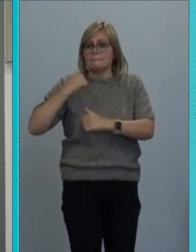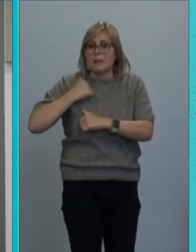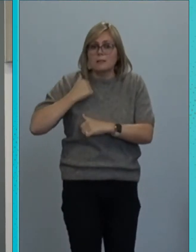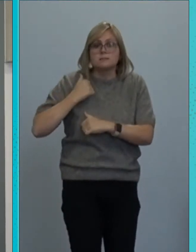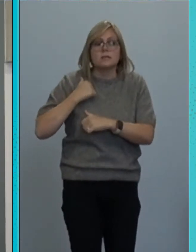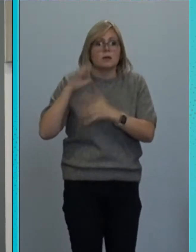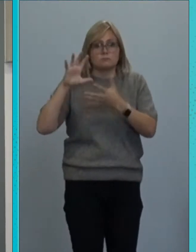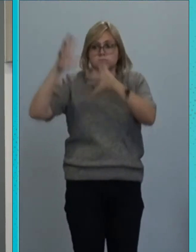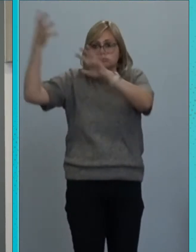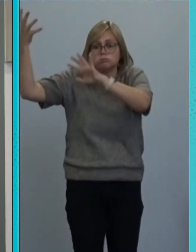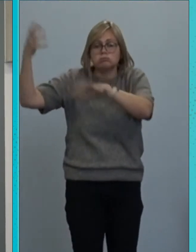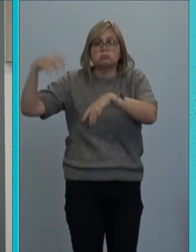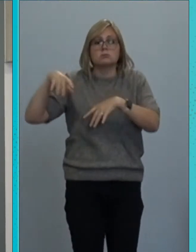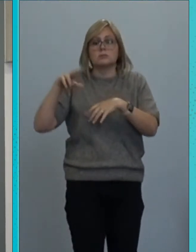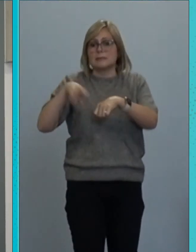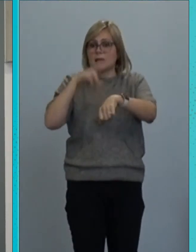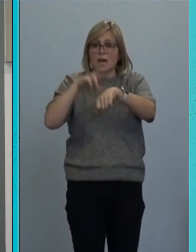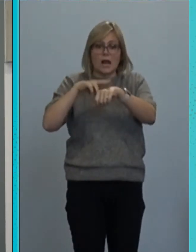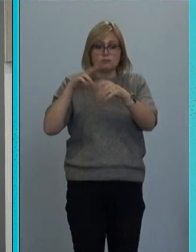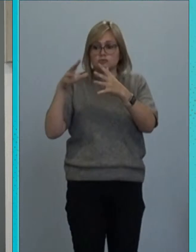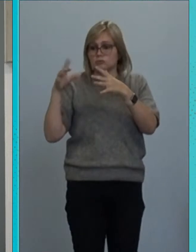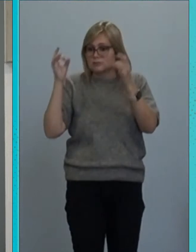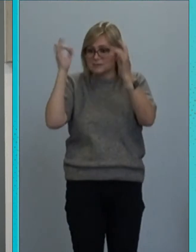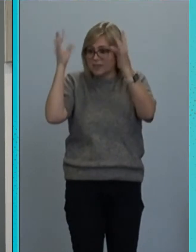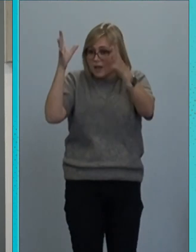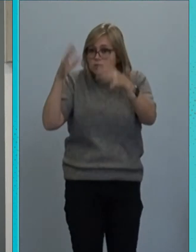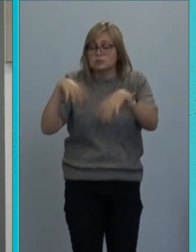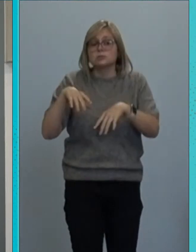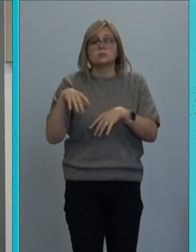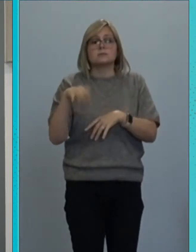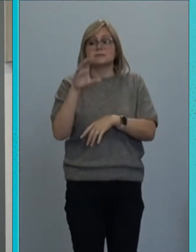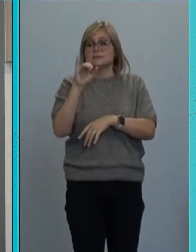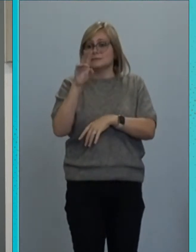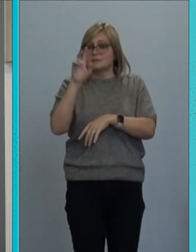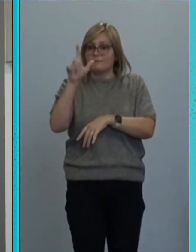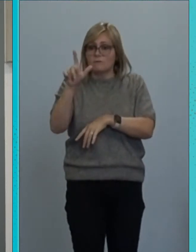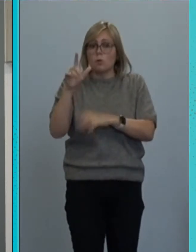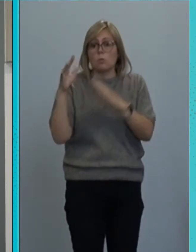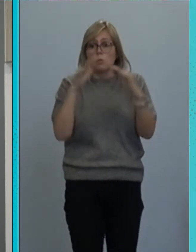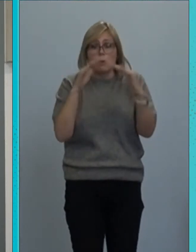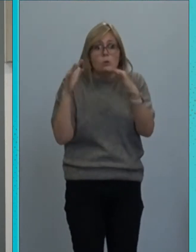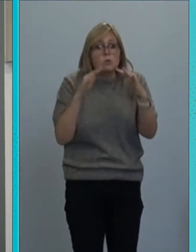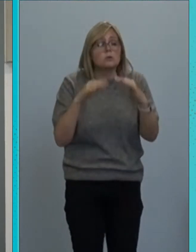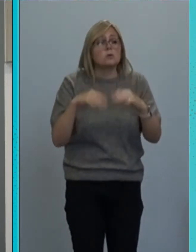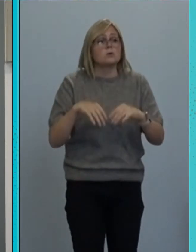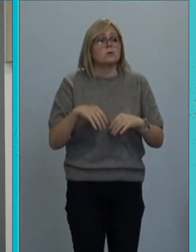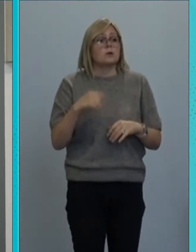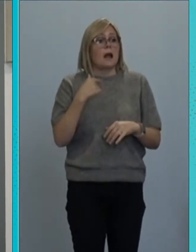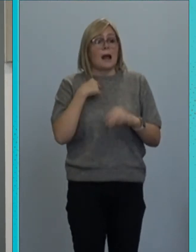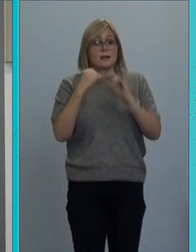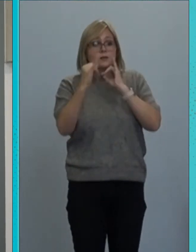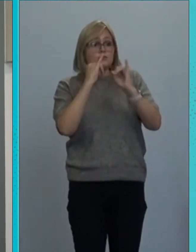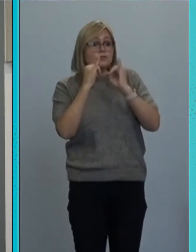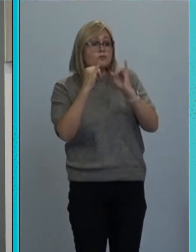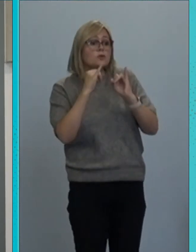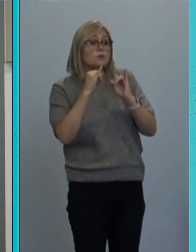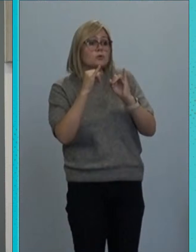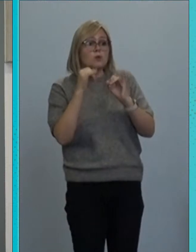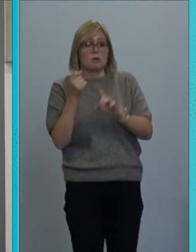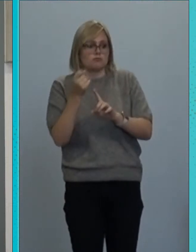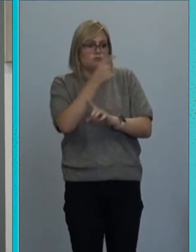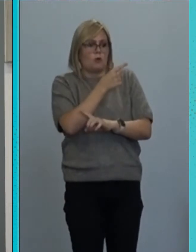of natural disasters, of civil wars. I interviewed a rogue